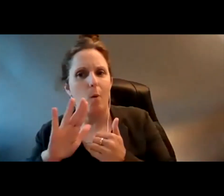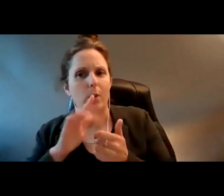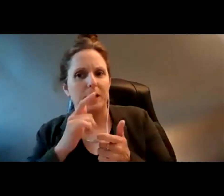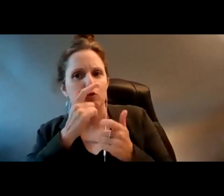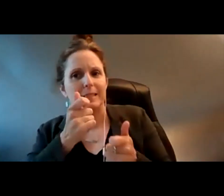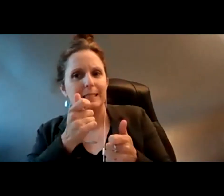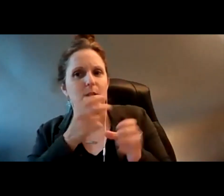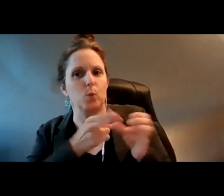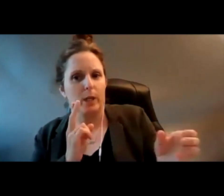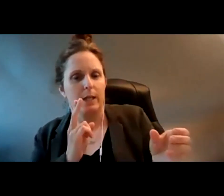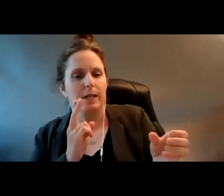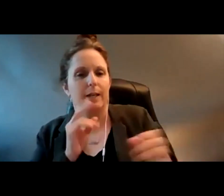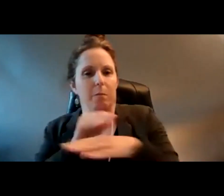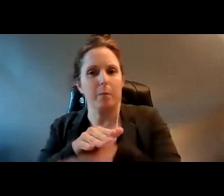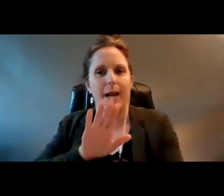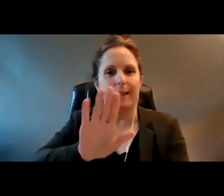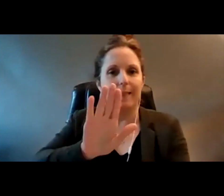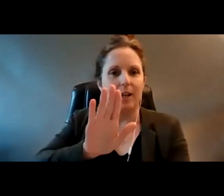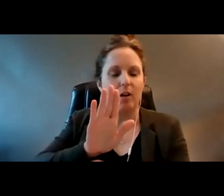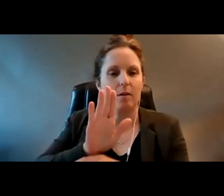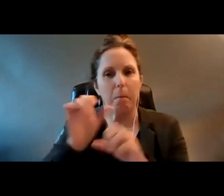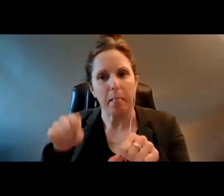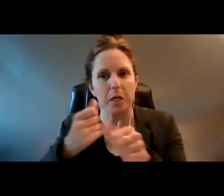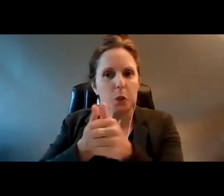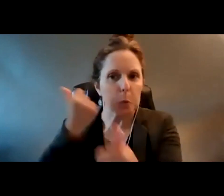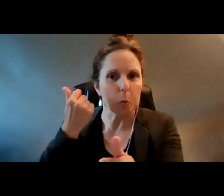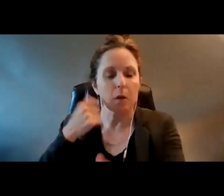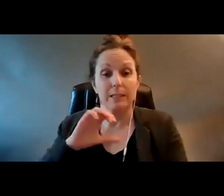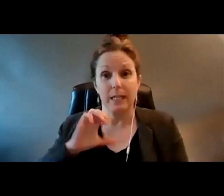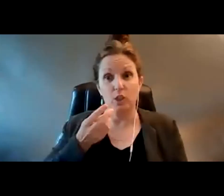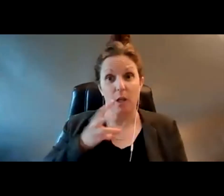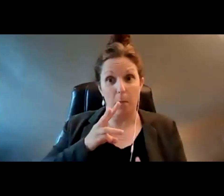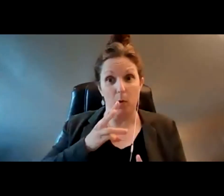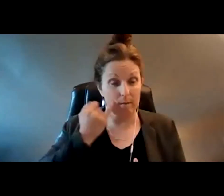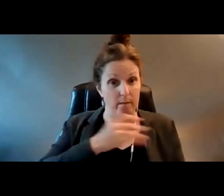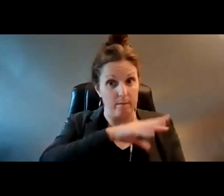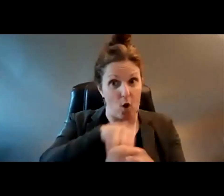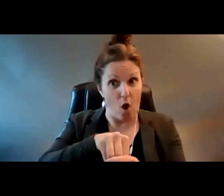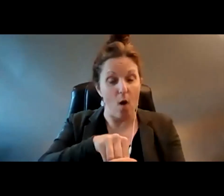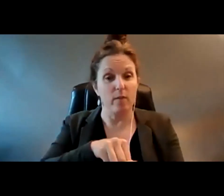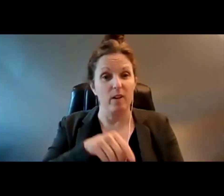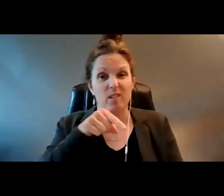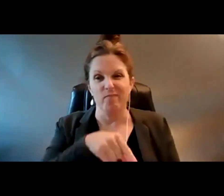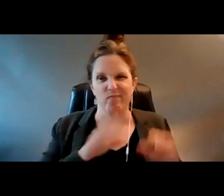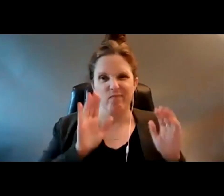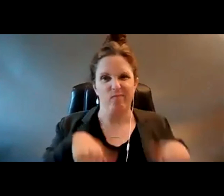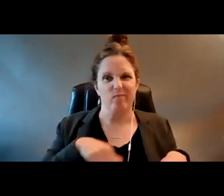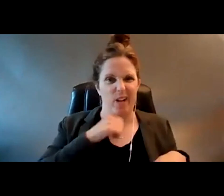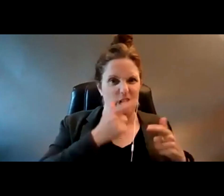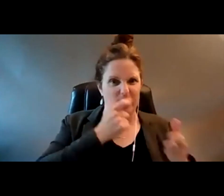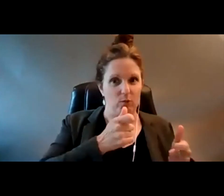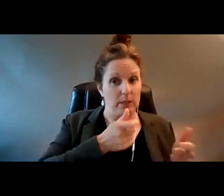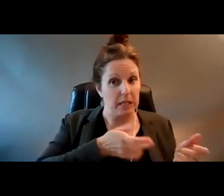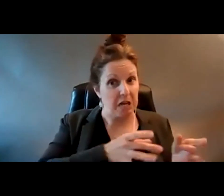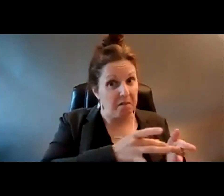And we have another question that came in. How did level of interest in tobacco cessation at the outset